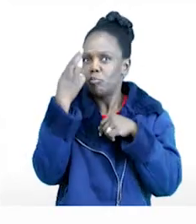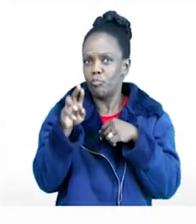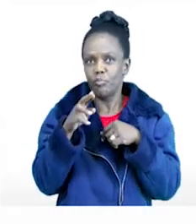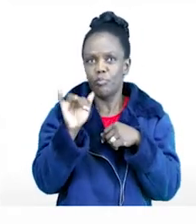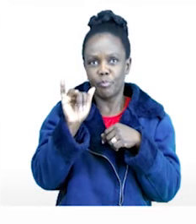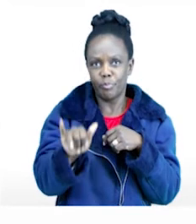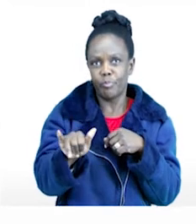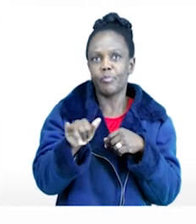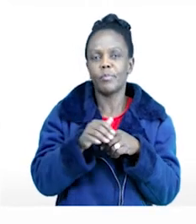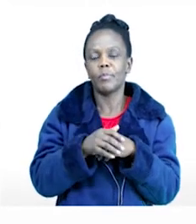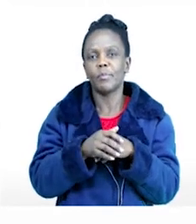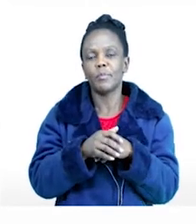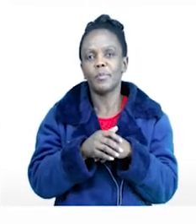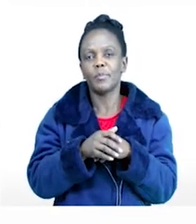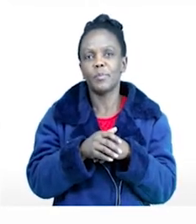on his back.